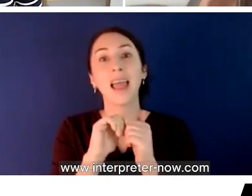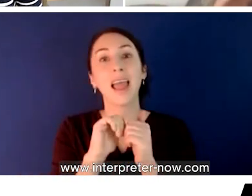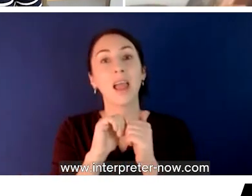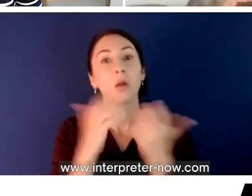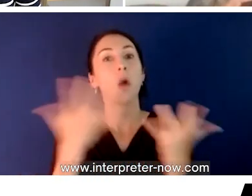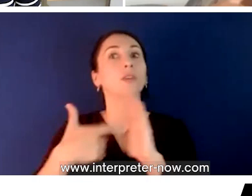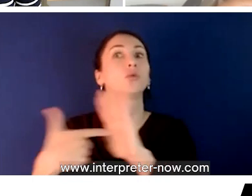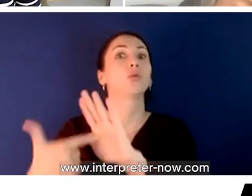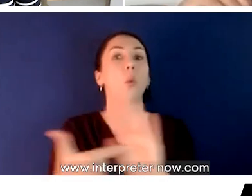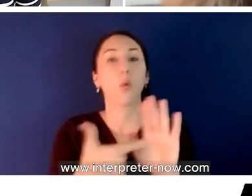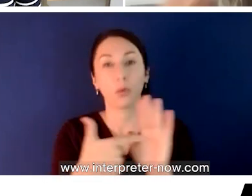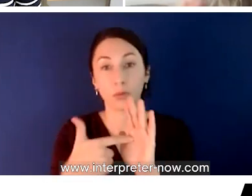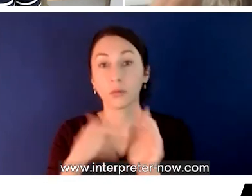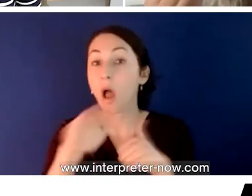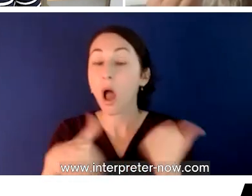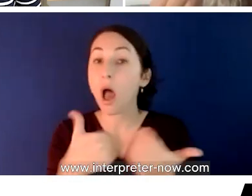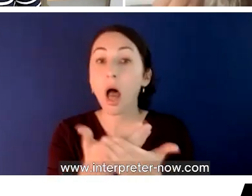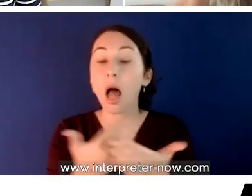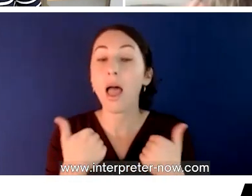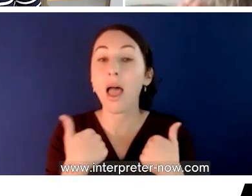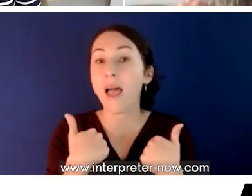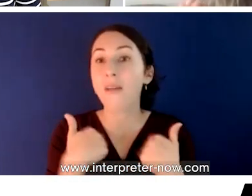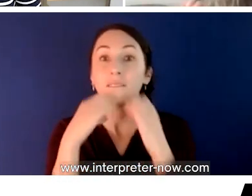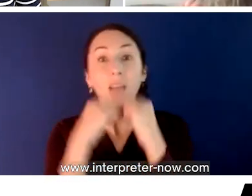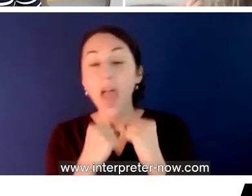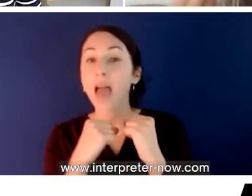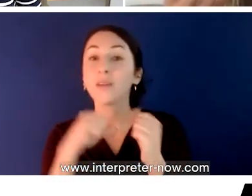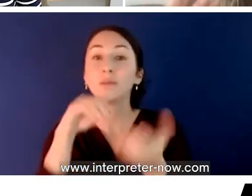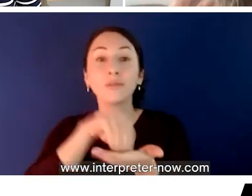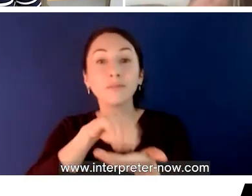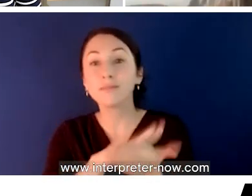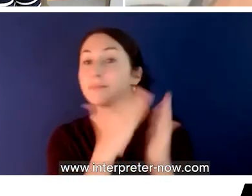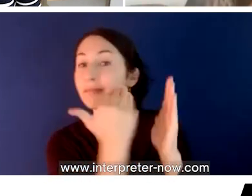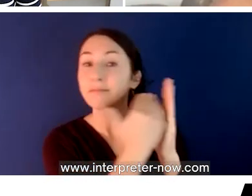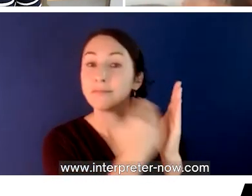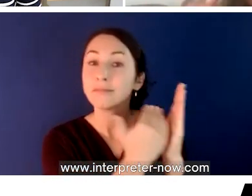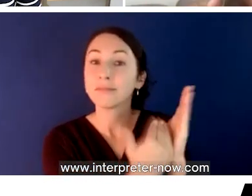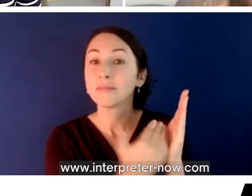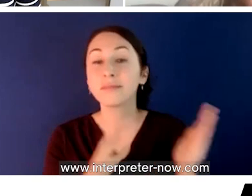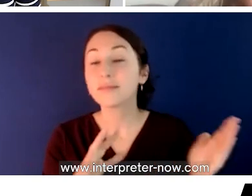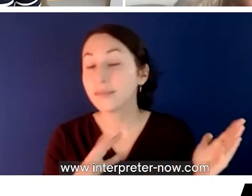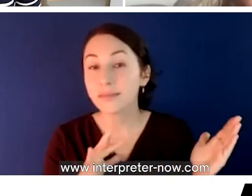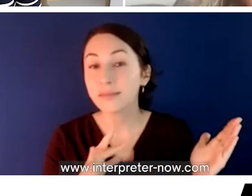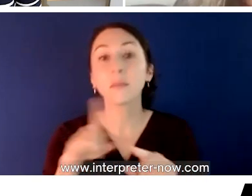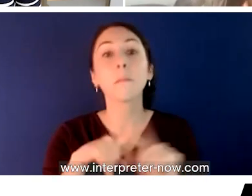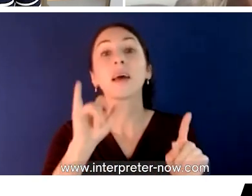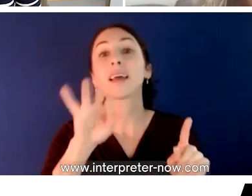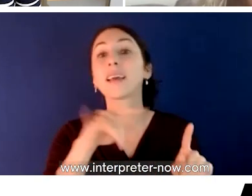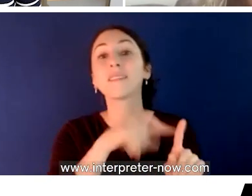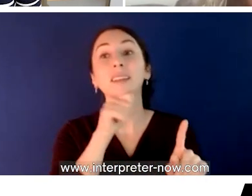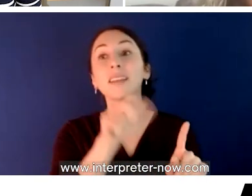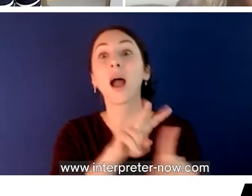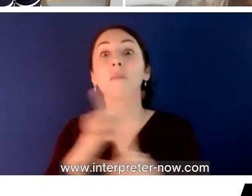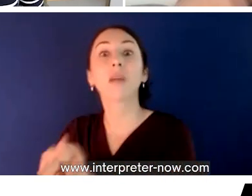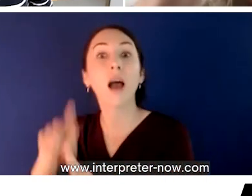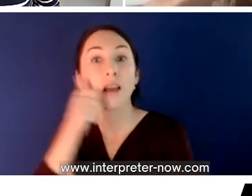culture and understanding like how it's manifesting, right? So they all have their written values and those are